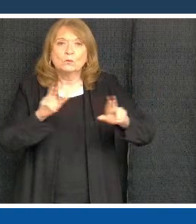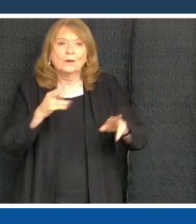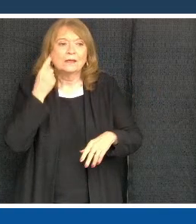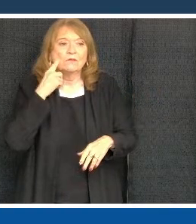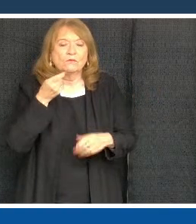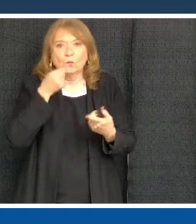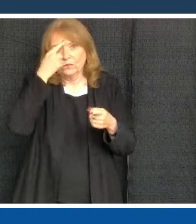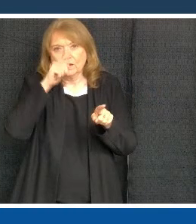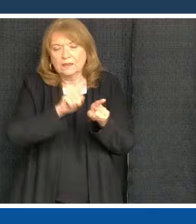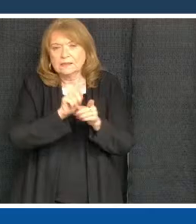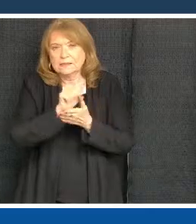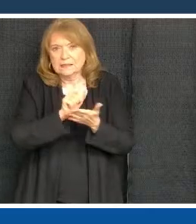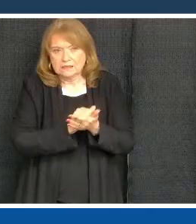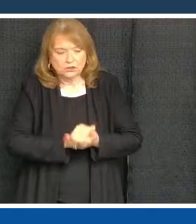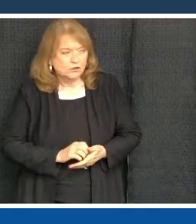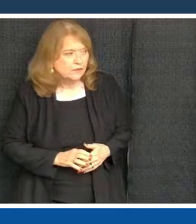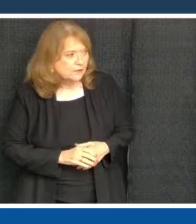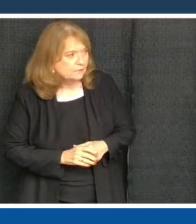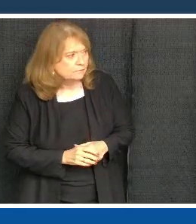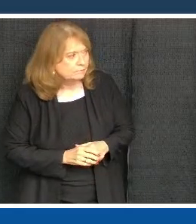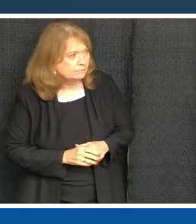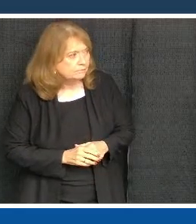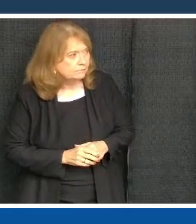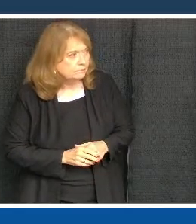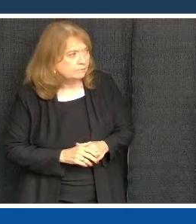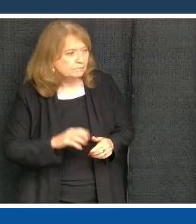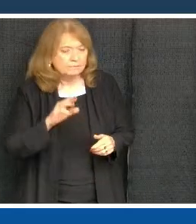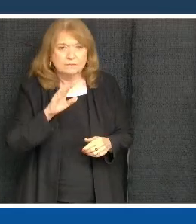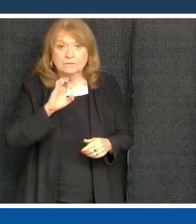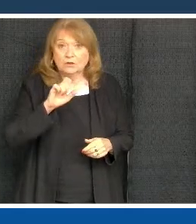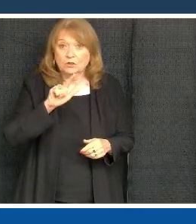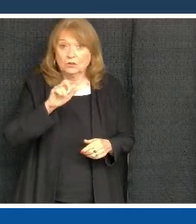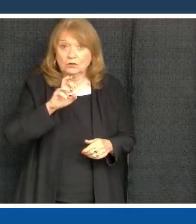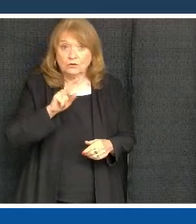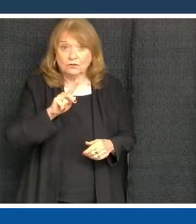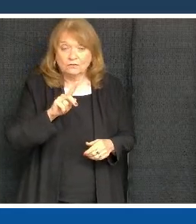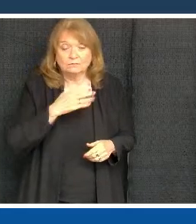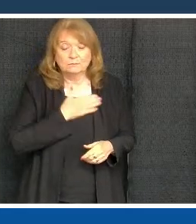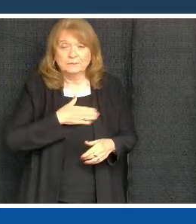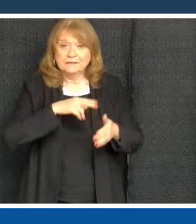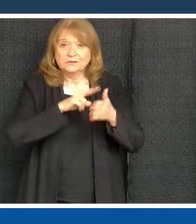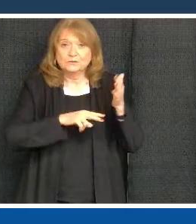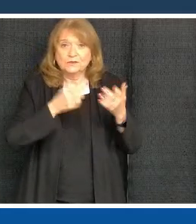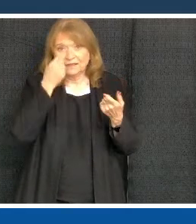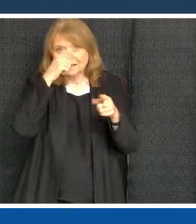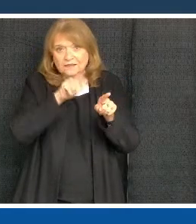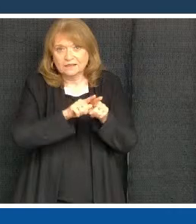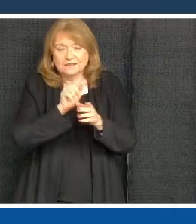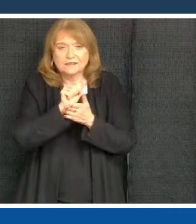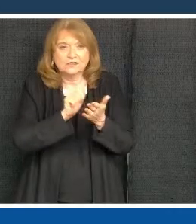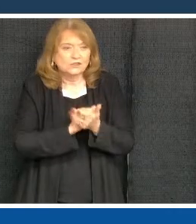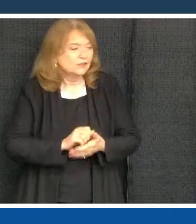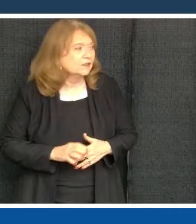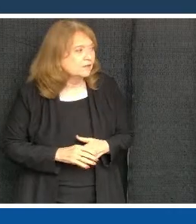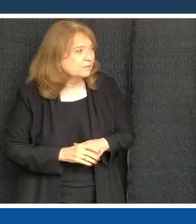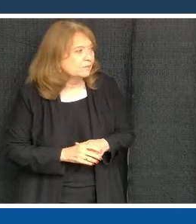the consent agenda. Madam Clerk, please read the consent agenda.